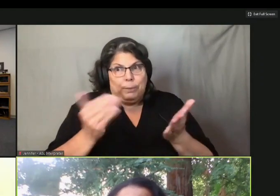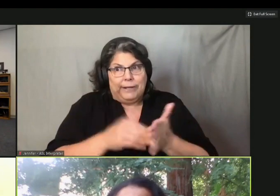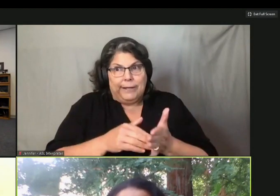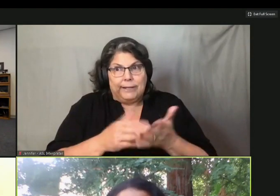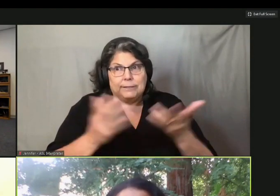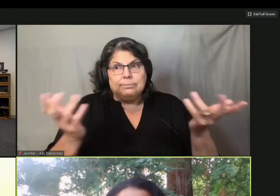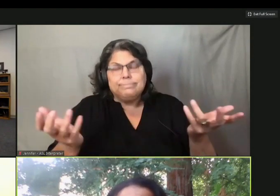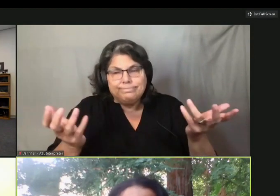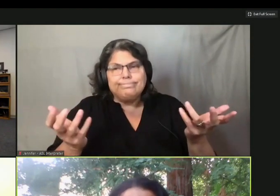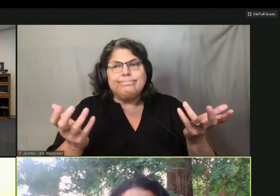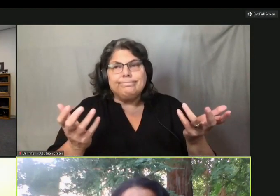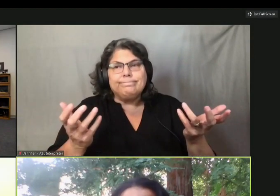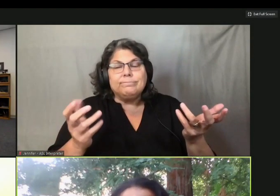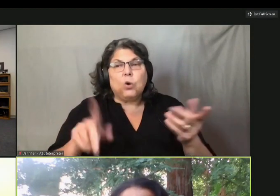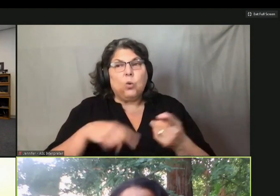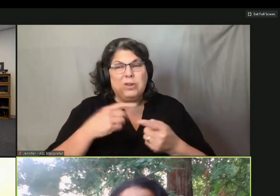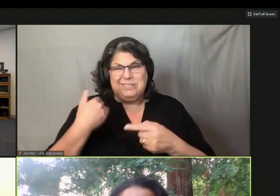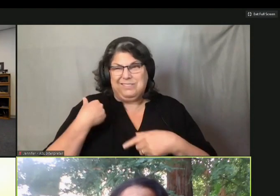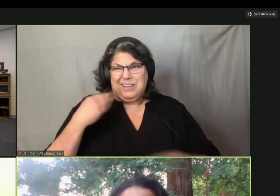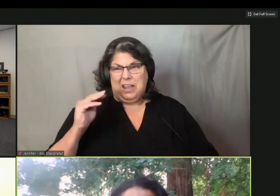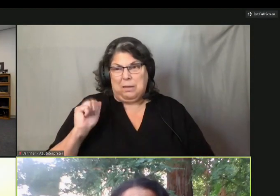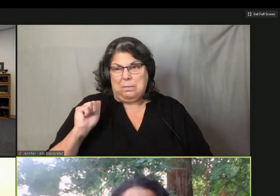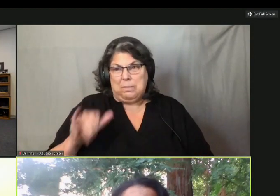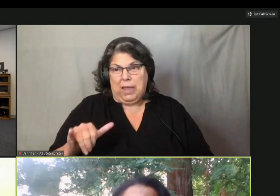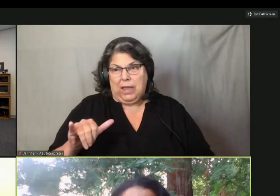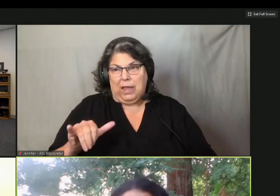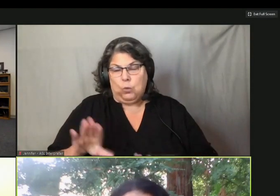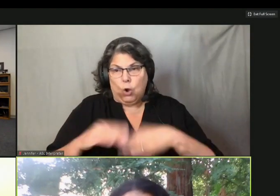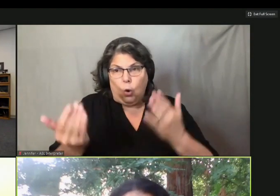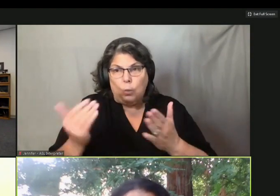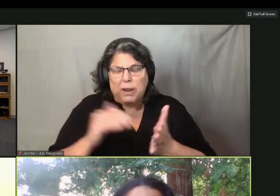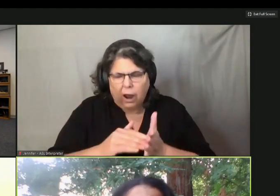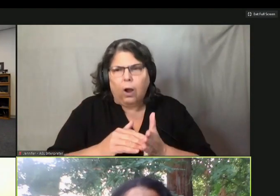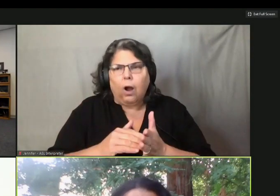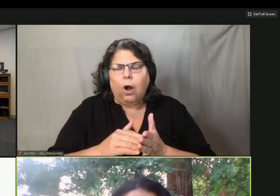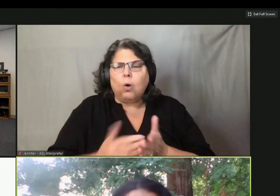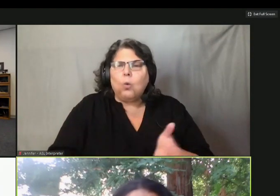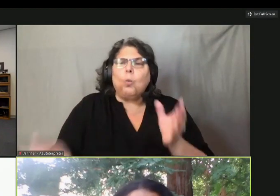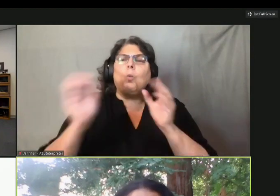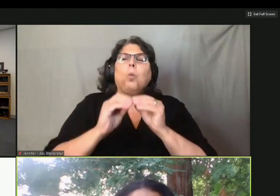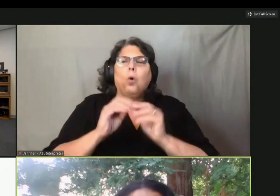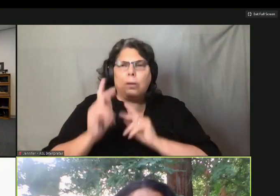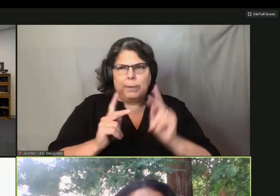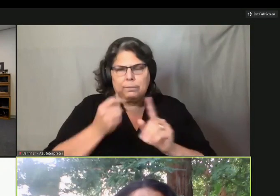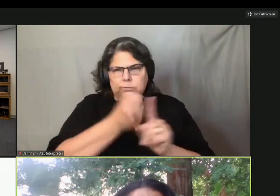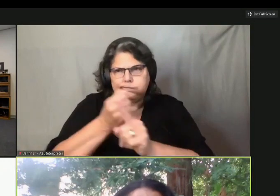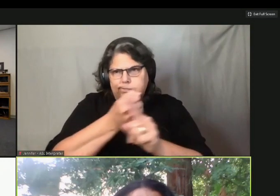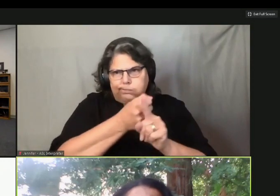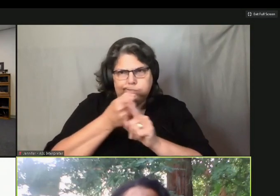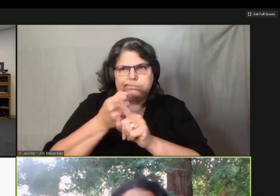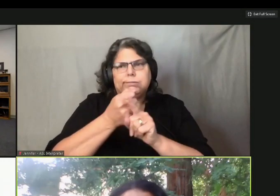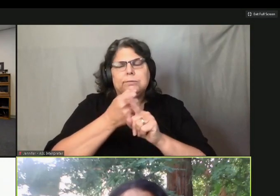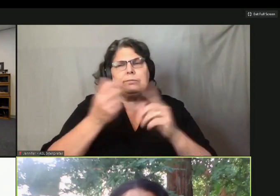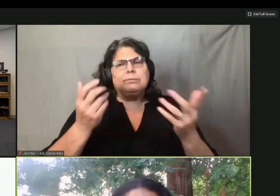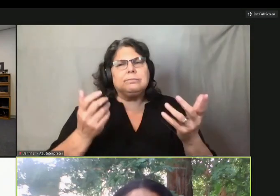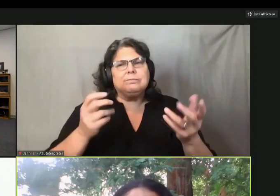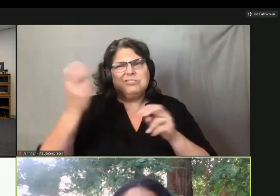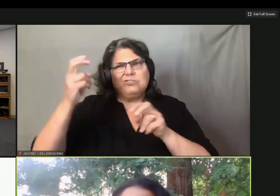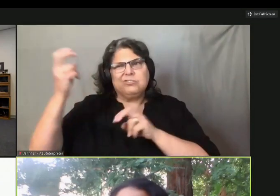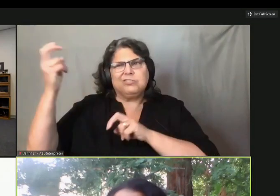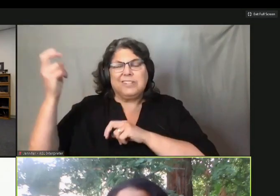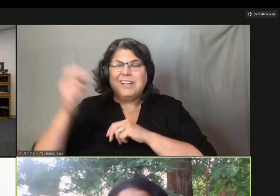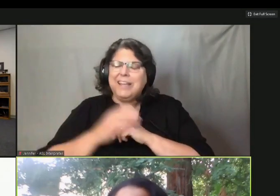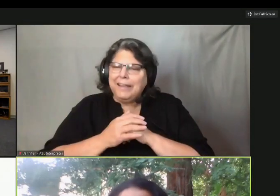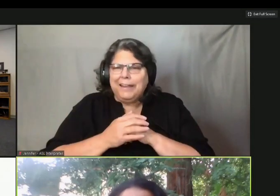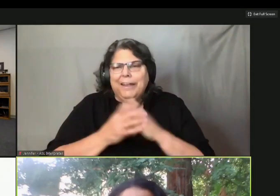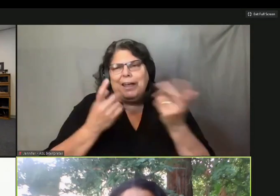we reopened in May was a worsening of cases, an increase in numbers that was actually pretty predictable,